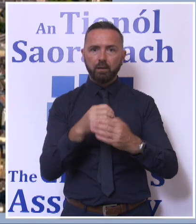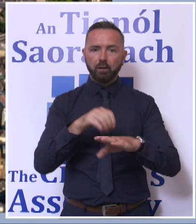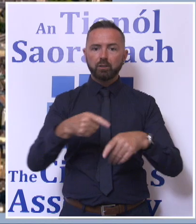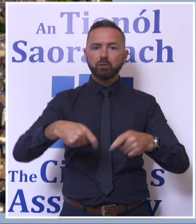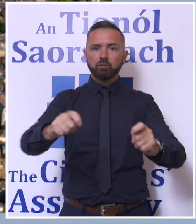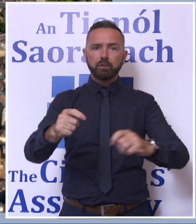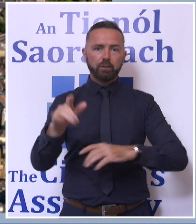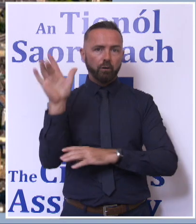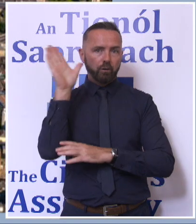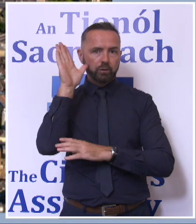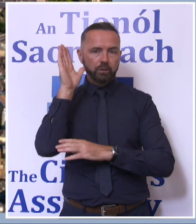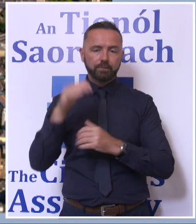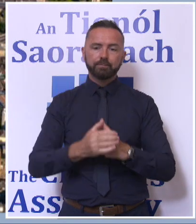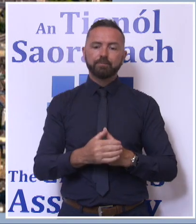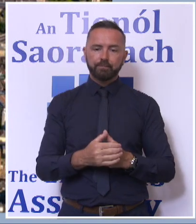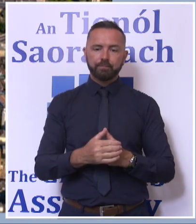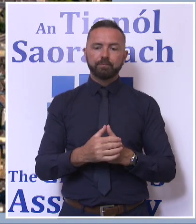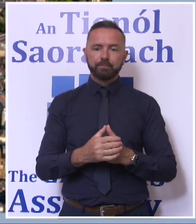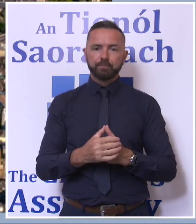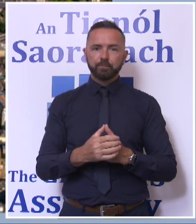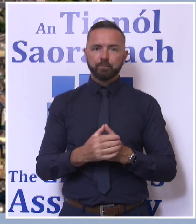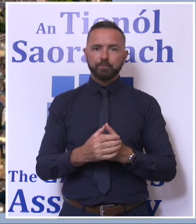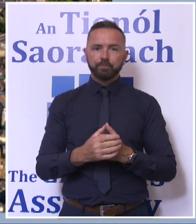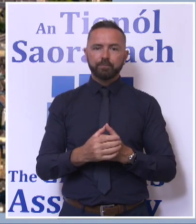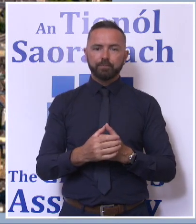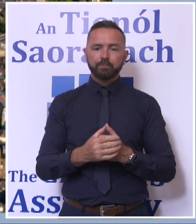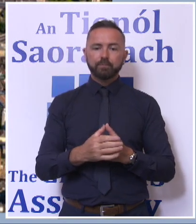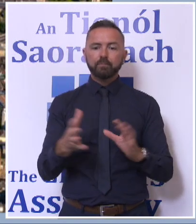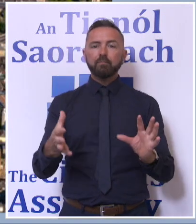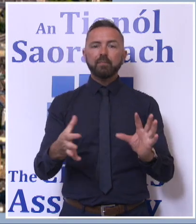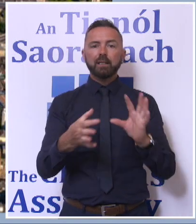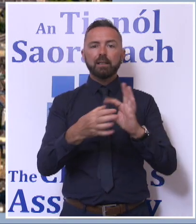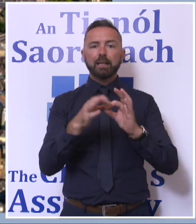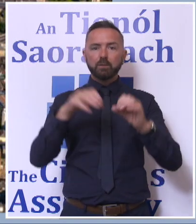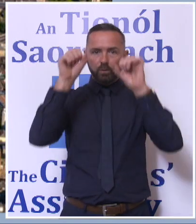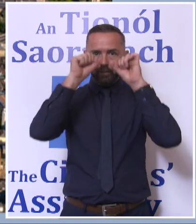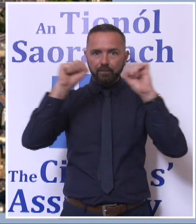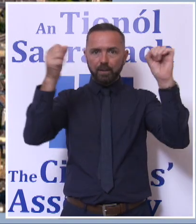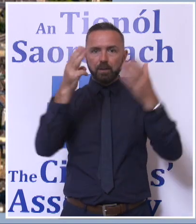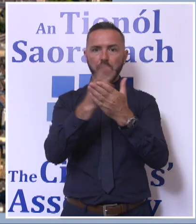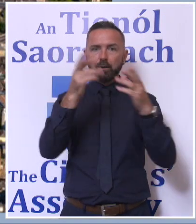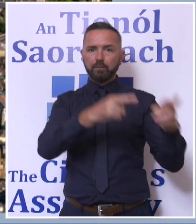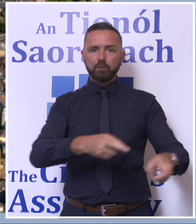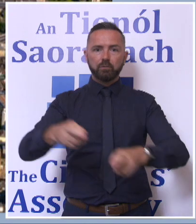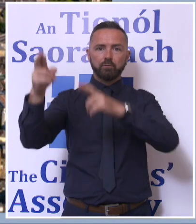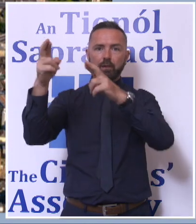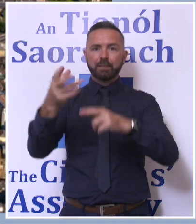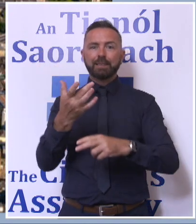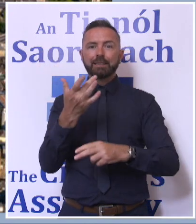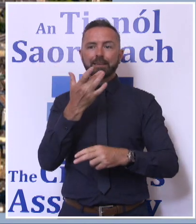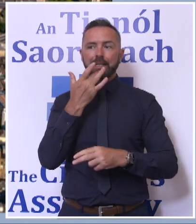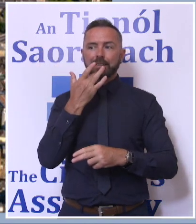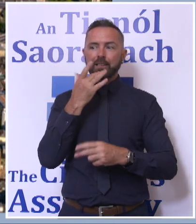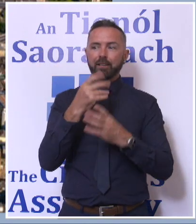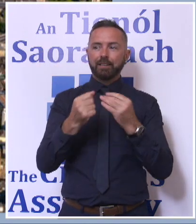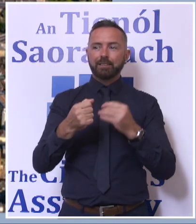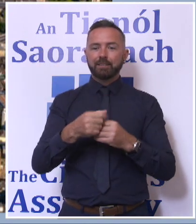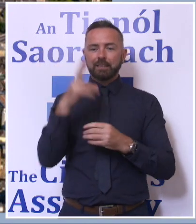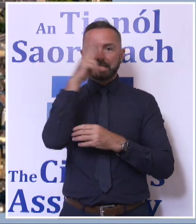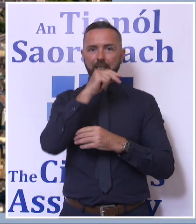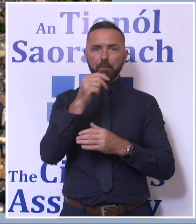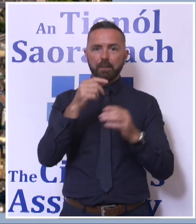we'll vote for on our 5th session, which will take place on the 1st of October, and that date is in the diary for Dublin